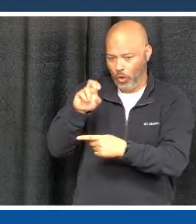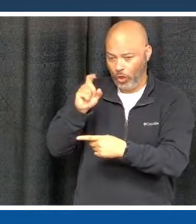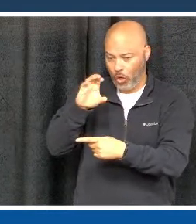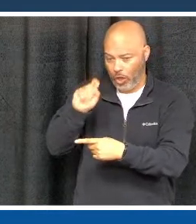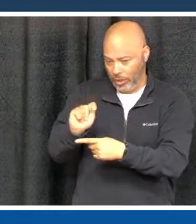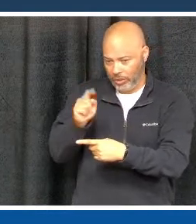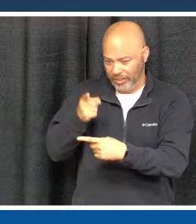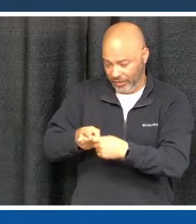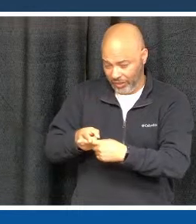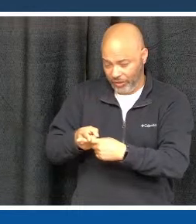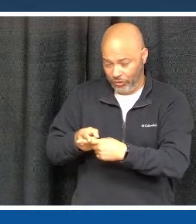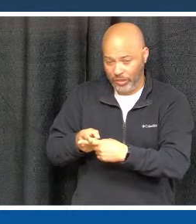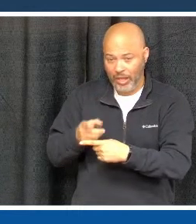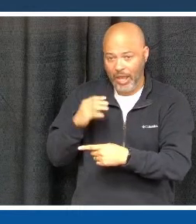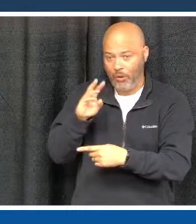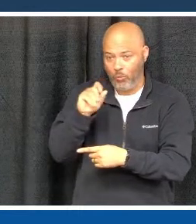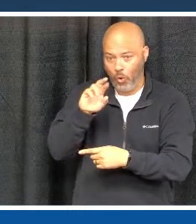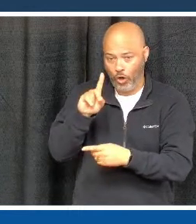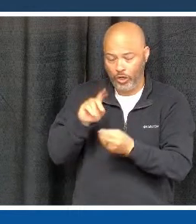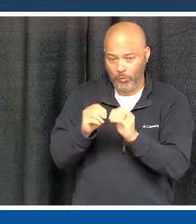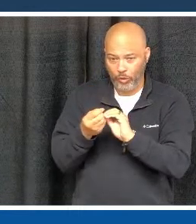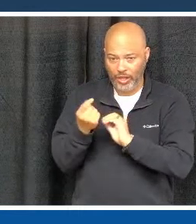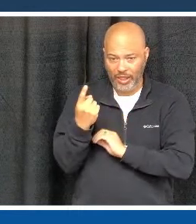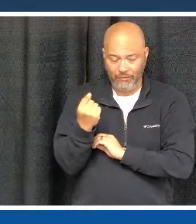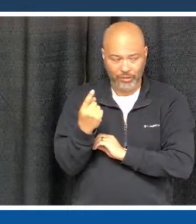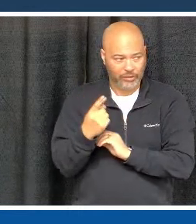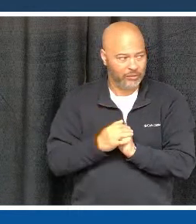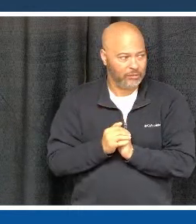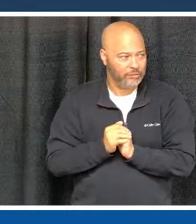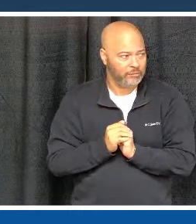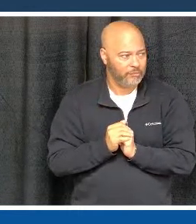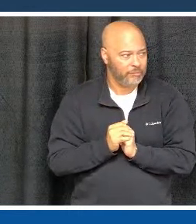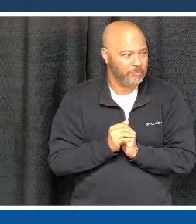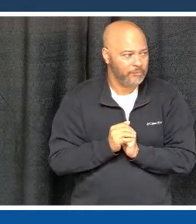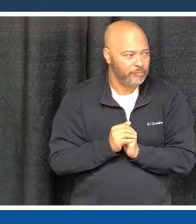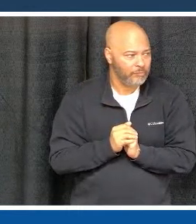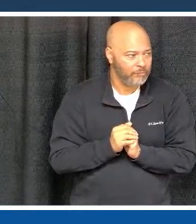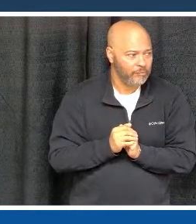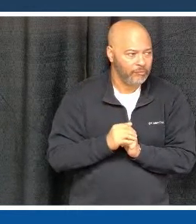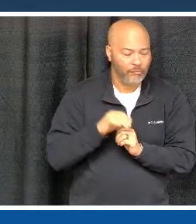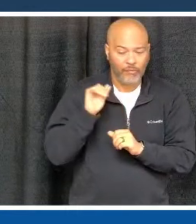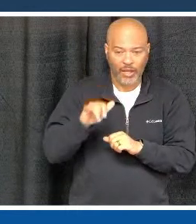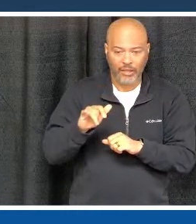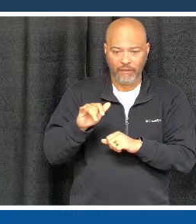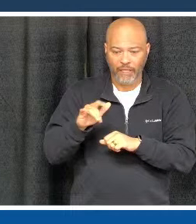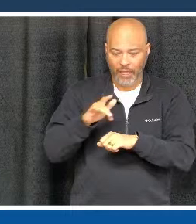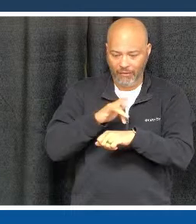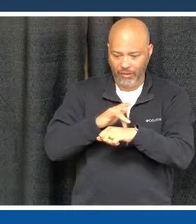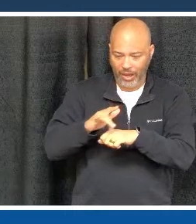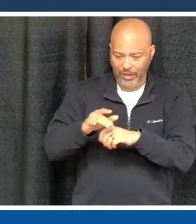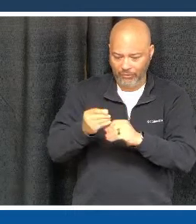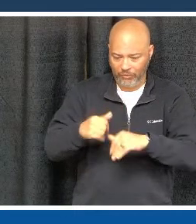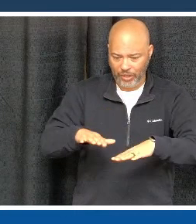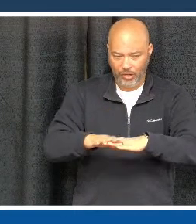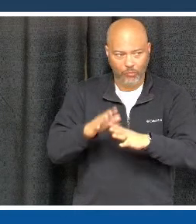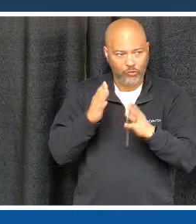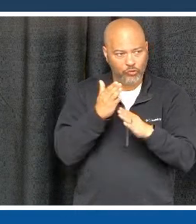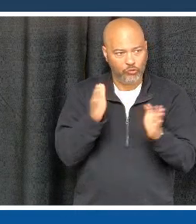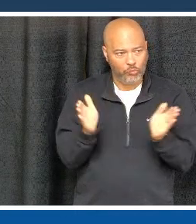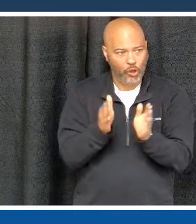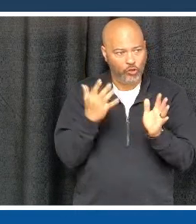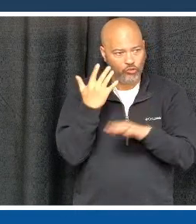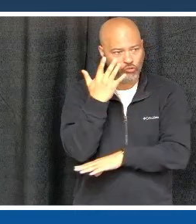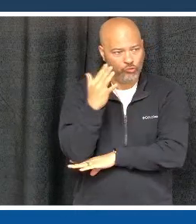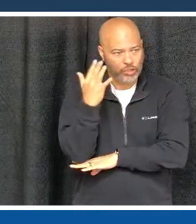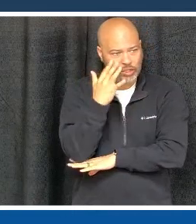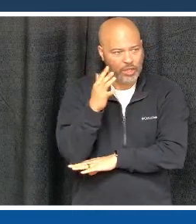intersections in Council Ward number 11. It's a vacant grassland field with small tree lines,